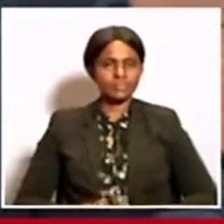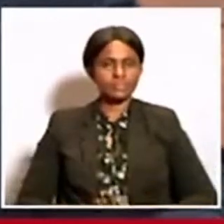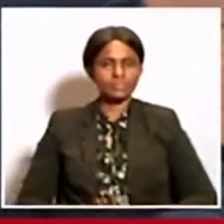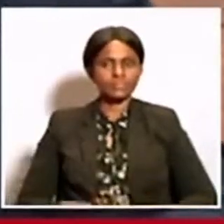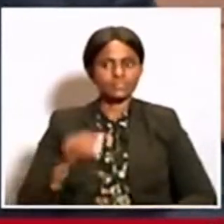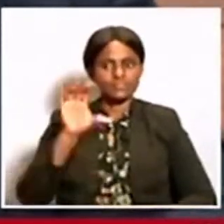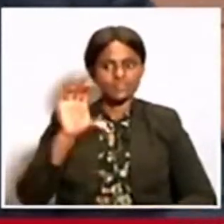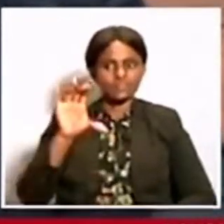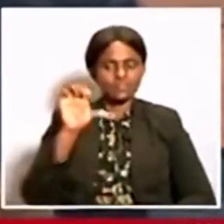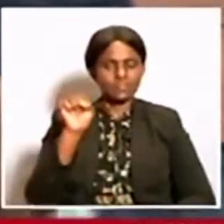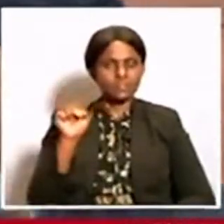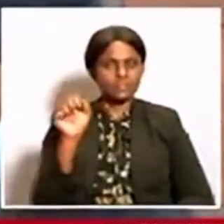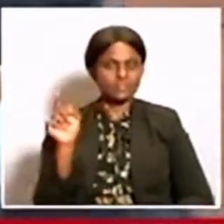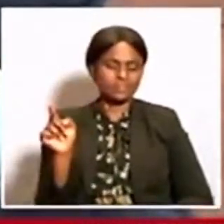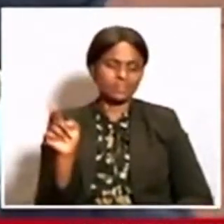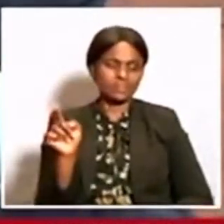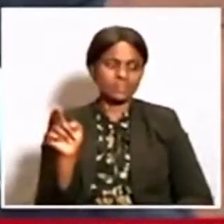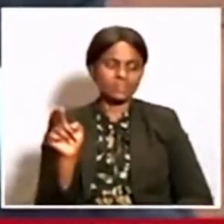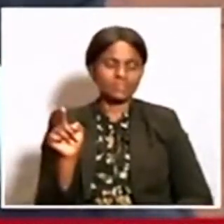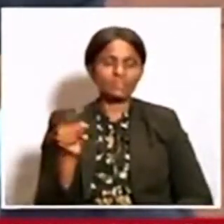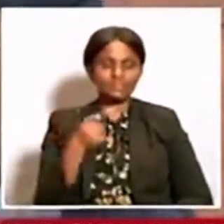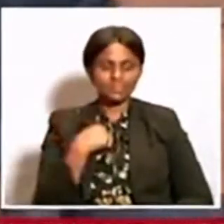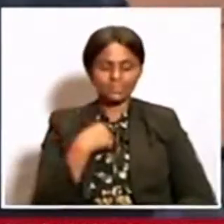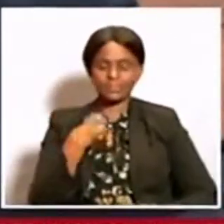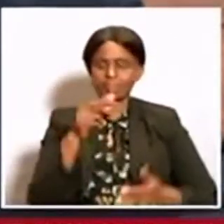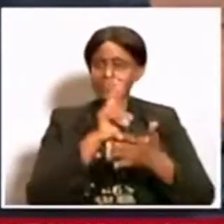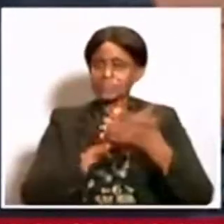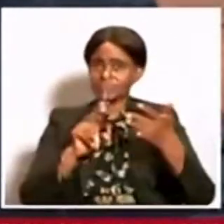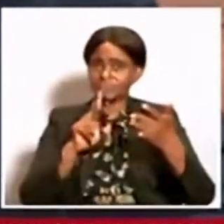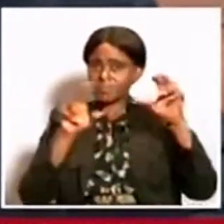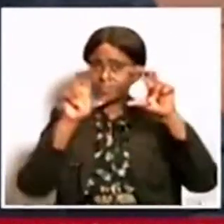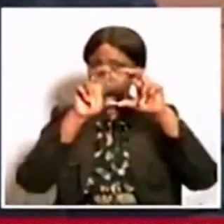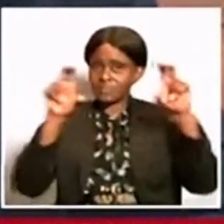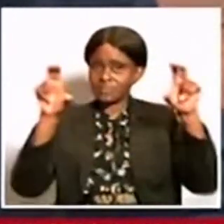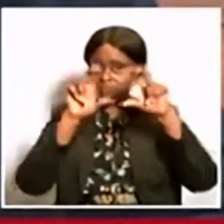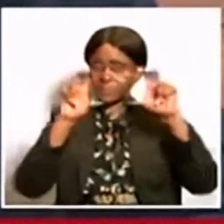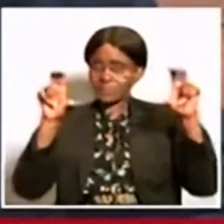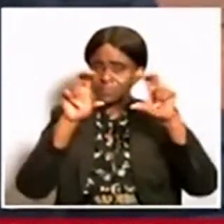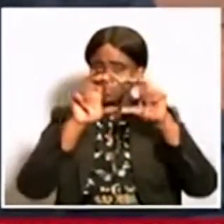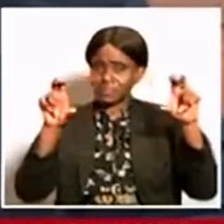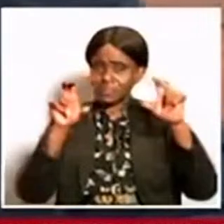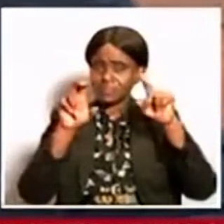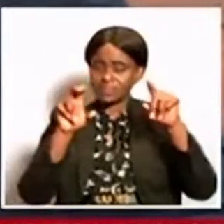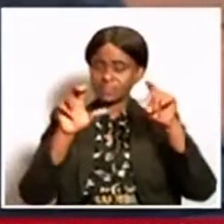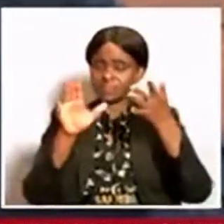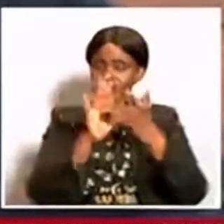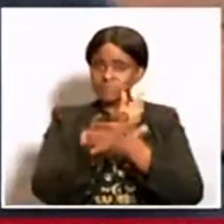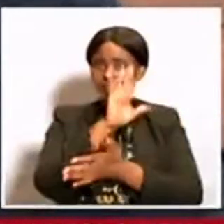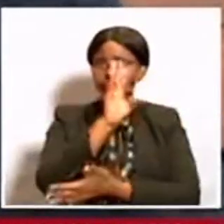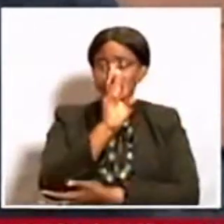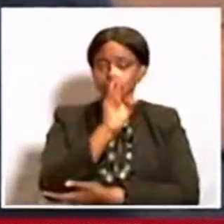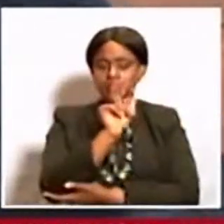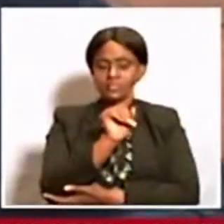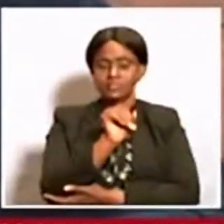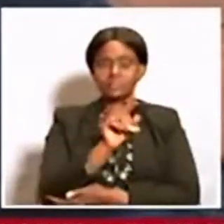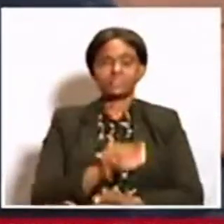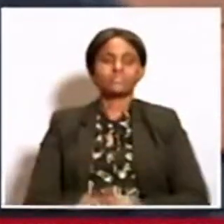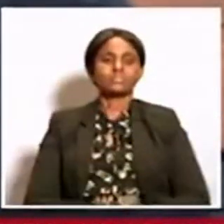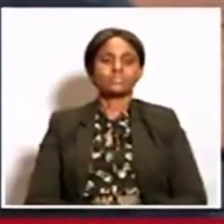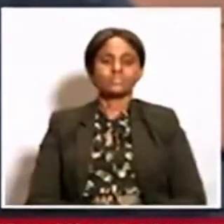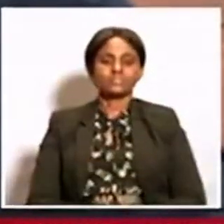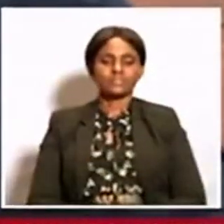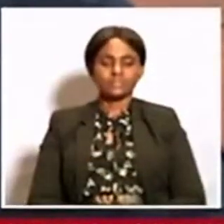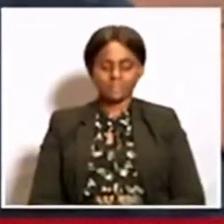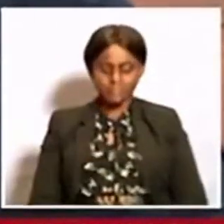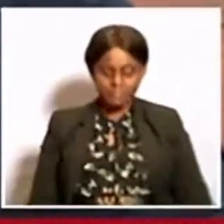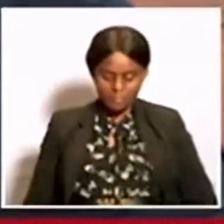CS, if I can read on top there, just the page 6. Page 6. On